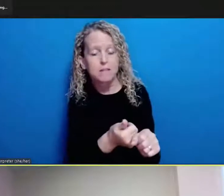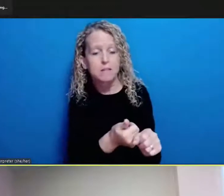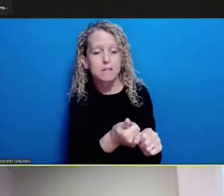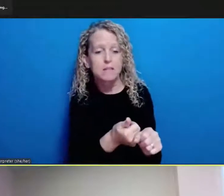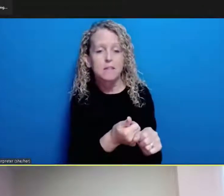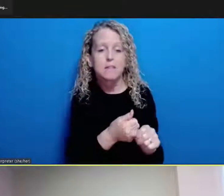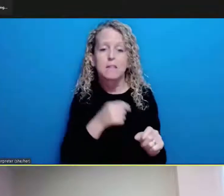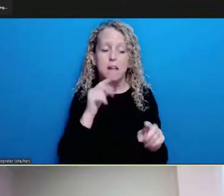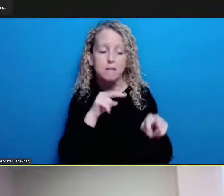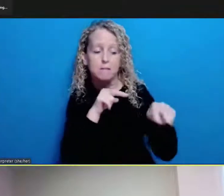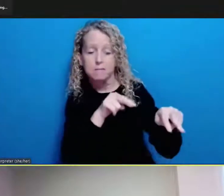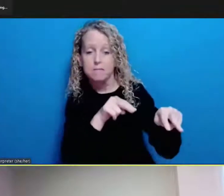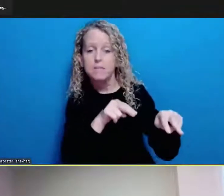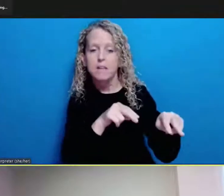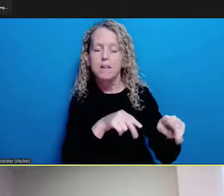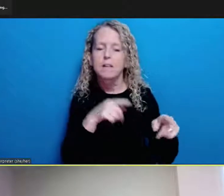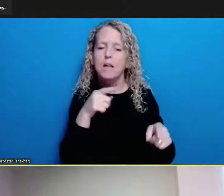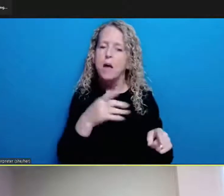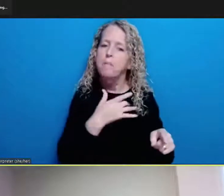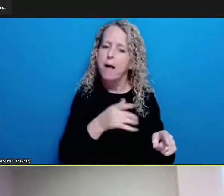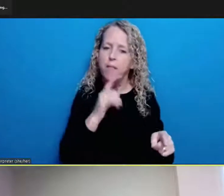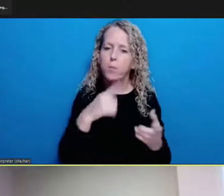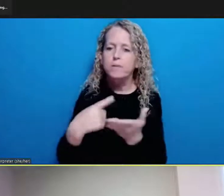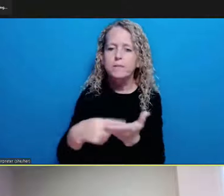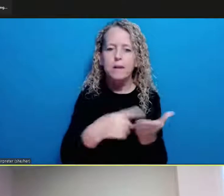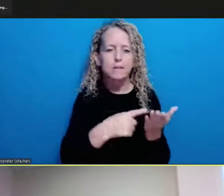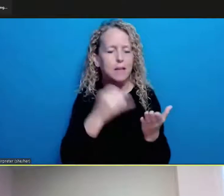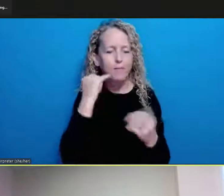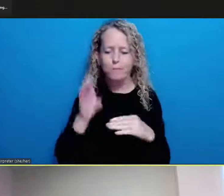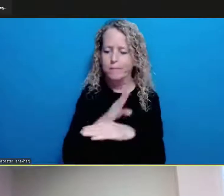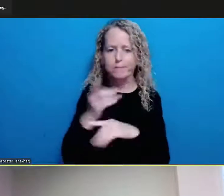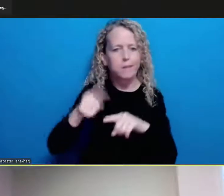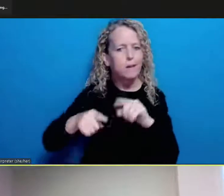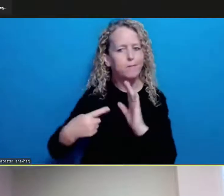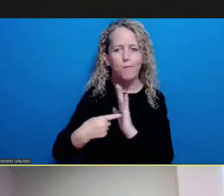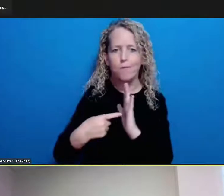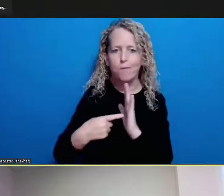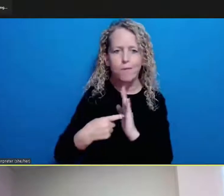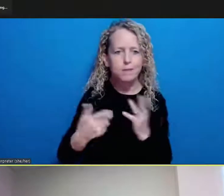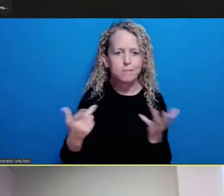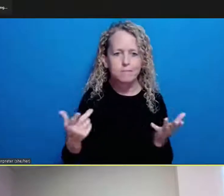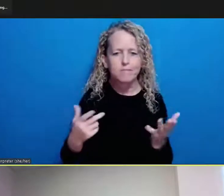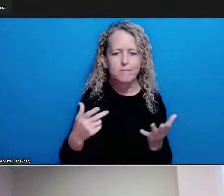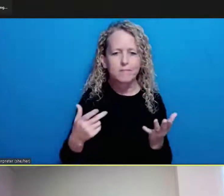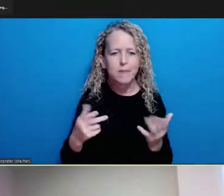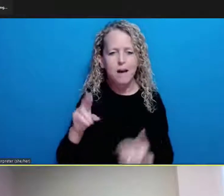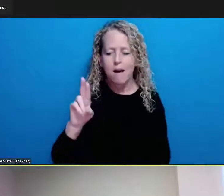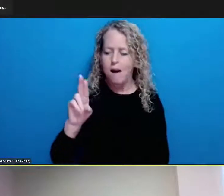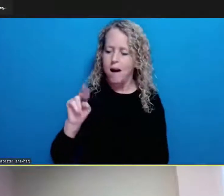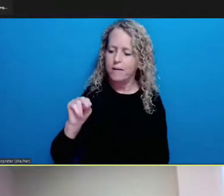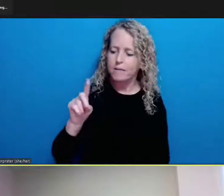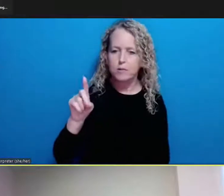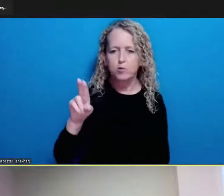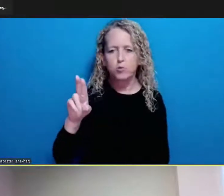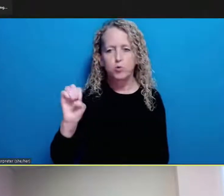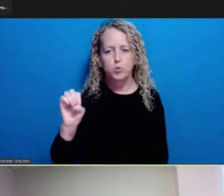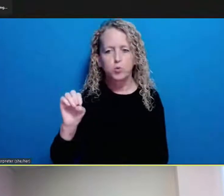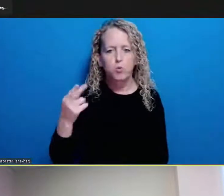those conversations. And I think that's an element of maybe what's being asked here. But again, it really comes to